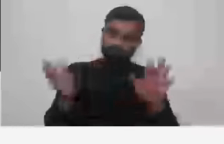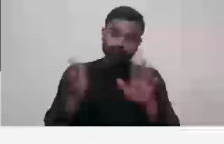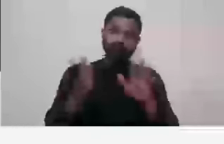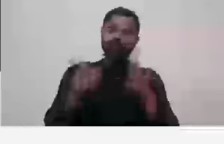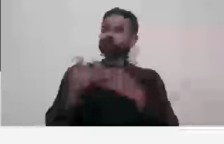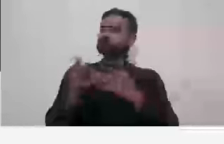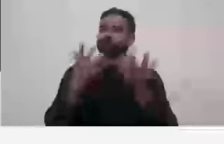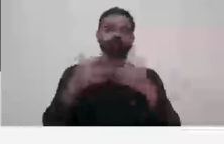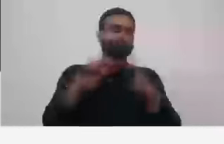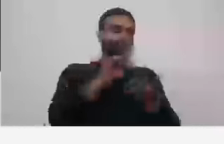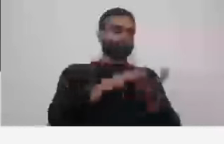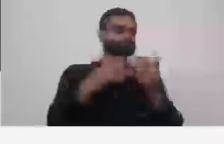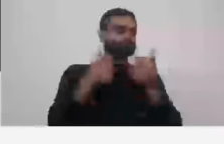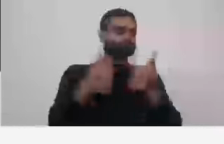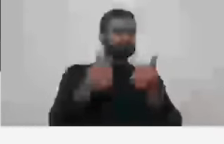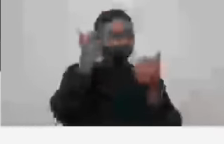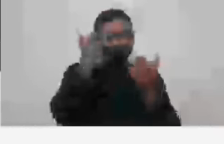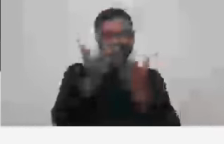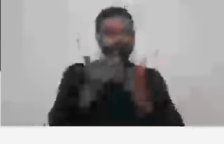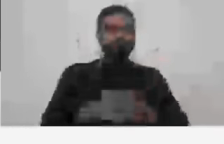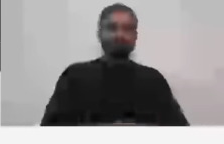anywhere. Good one.